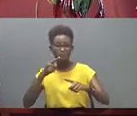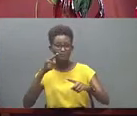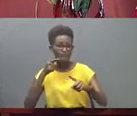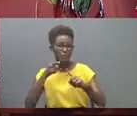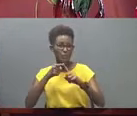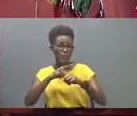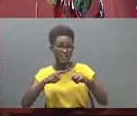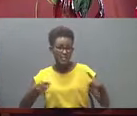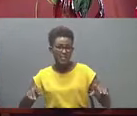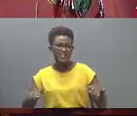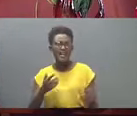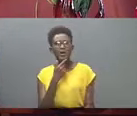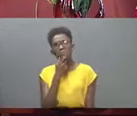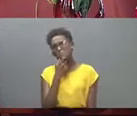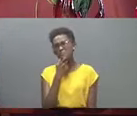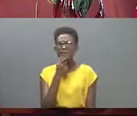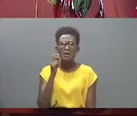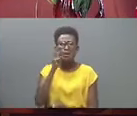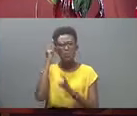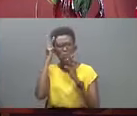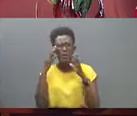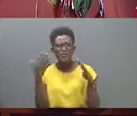is stationed in Africa.